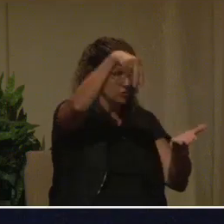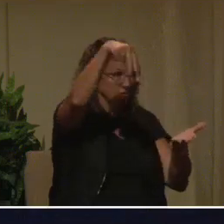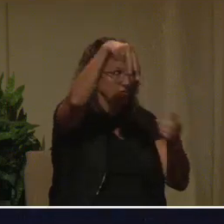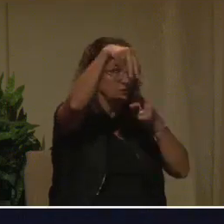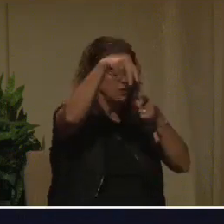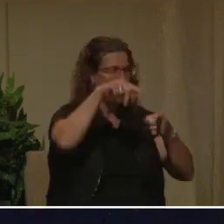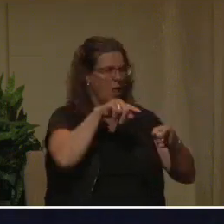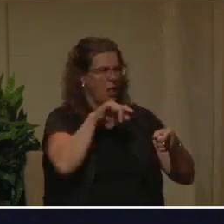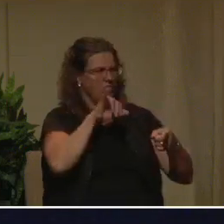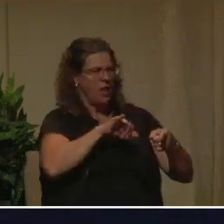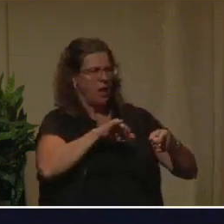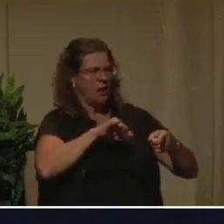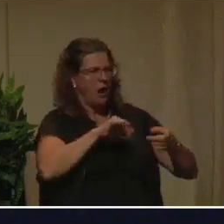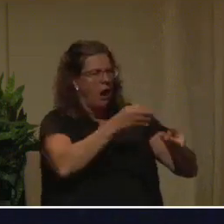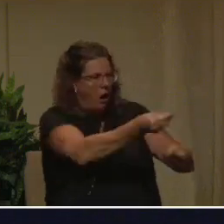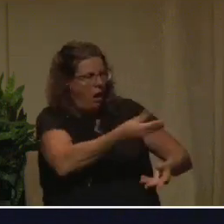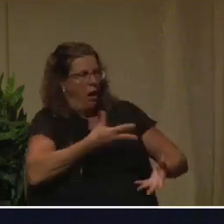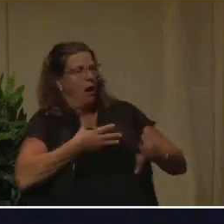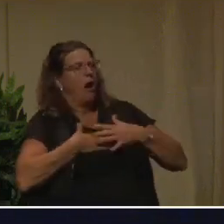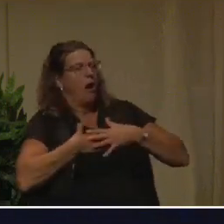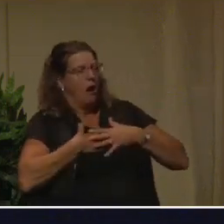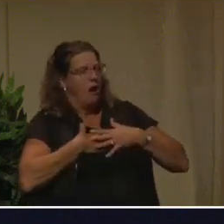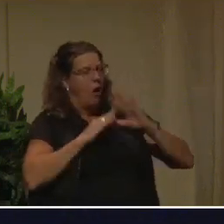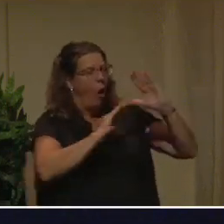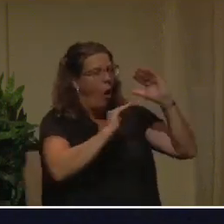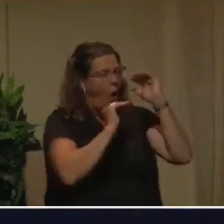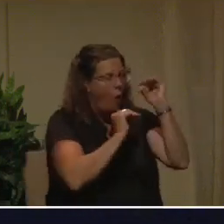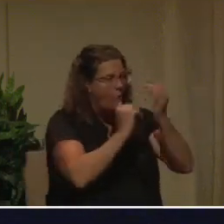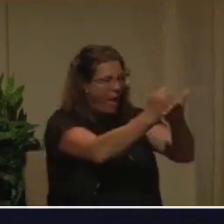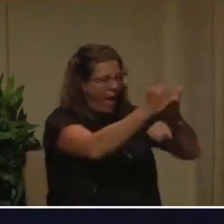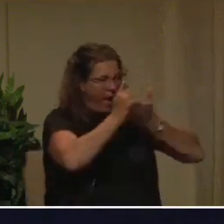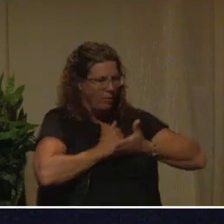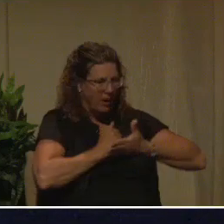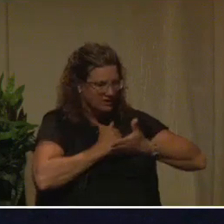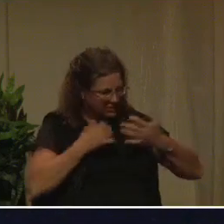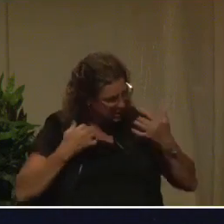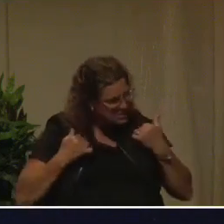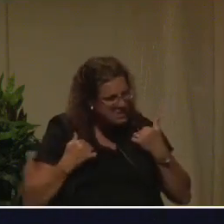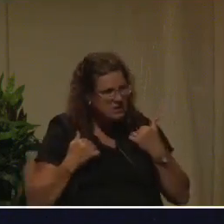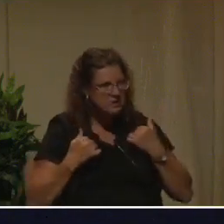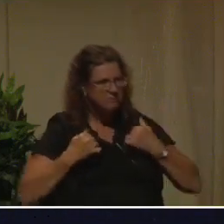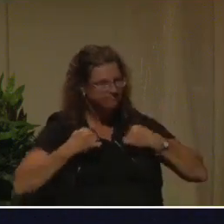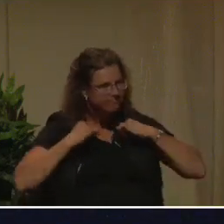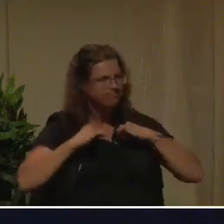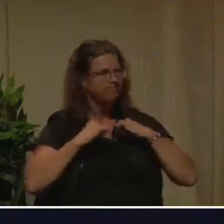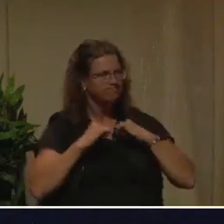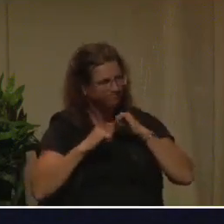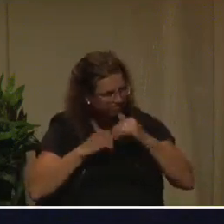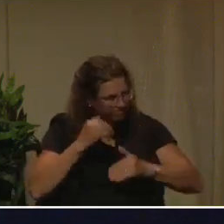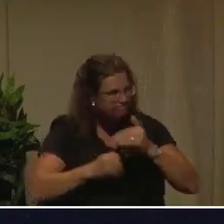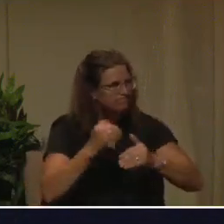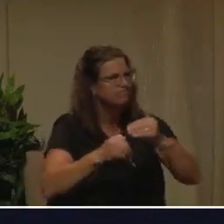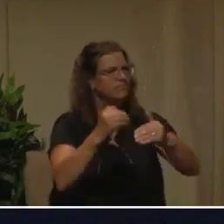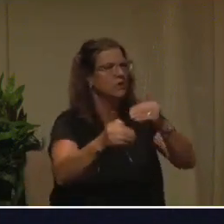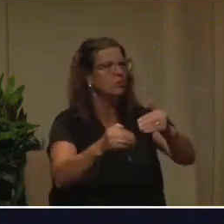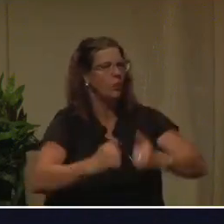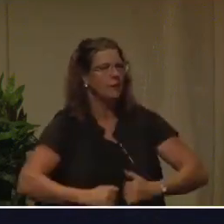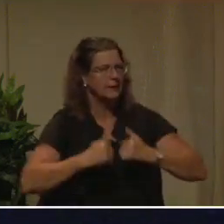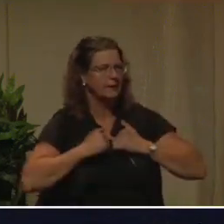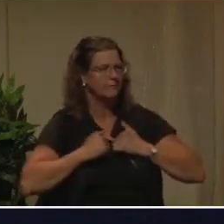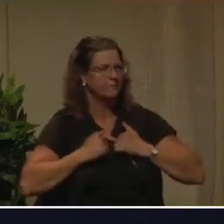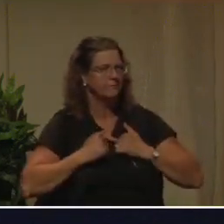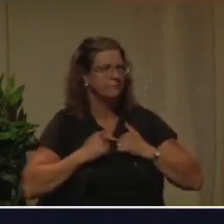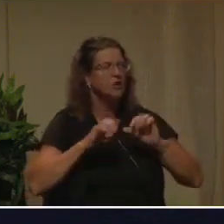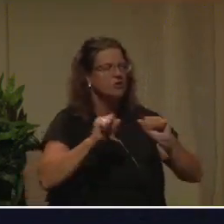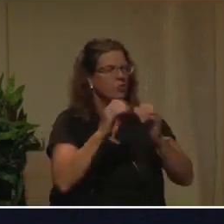that gives us the ability to be resilient. And so let me just pray once again before we dive into